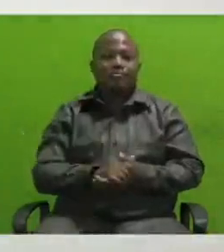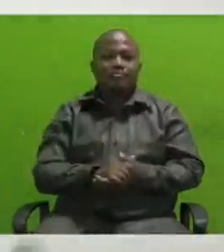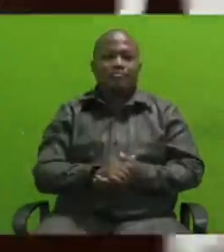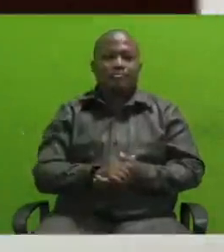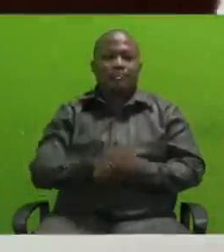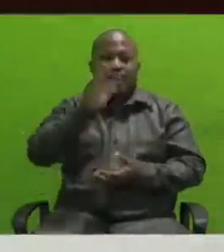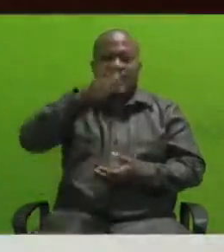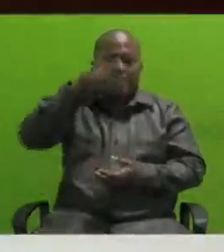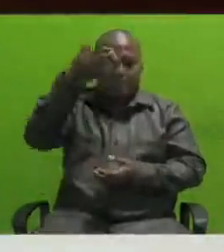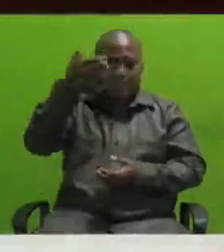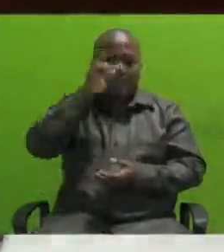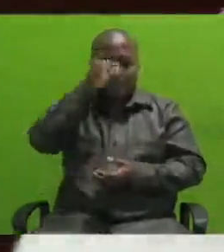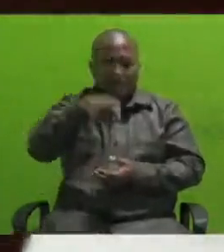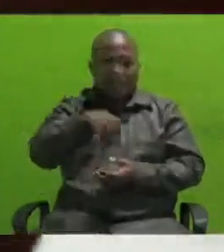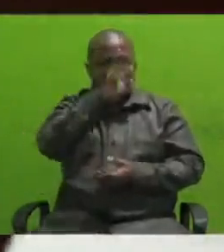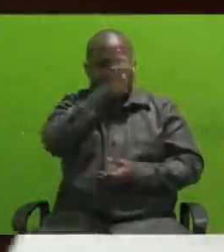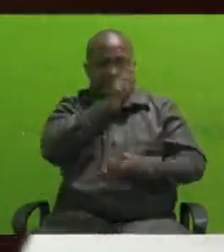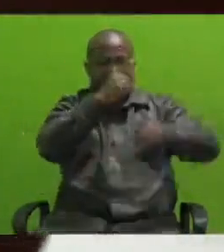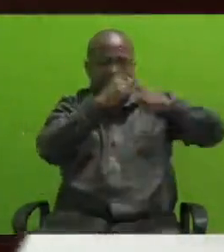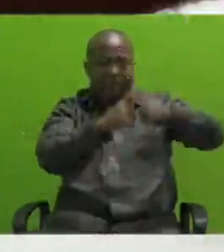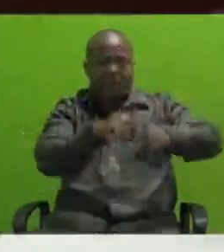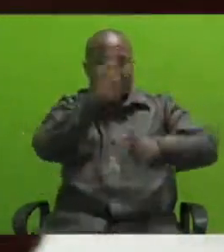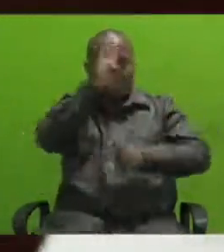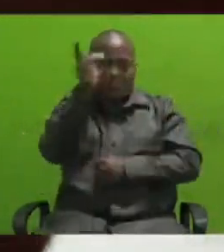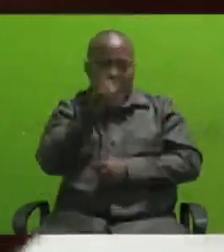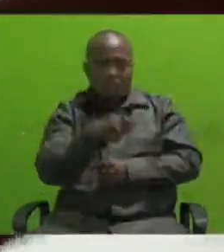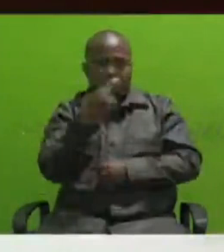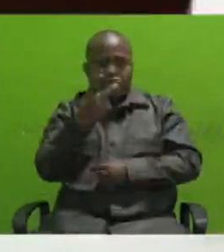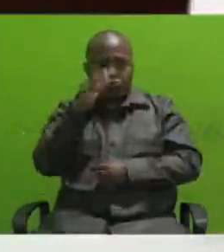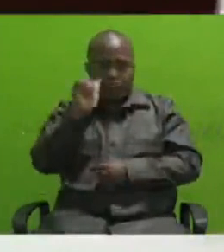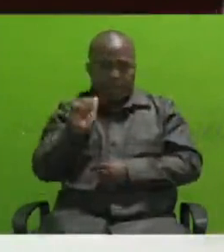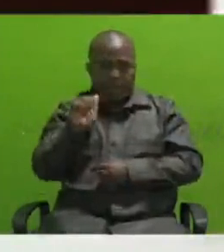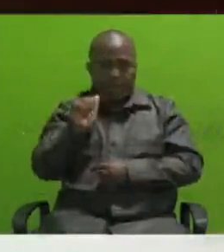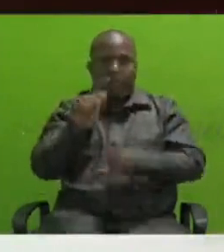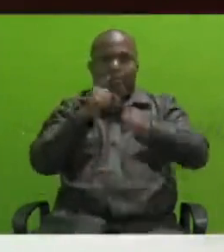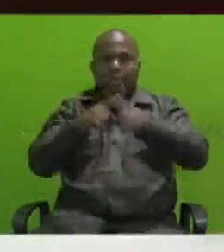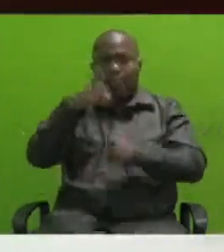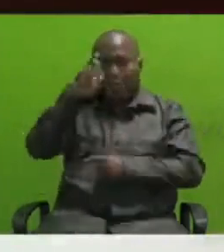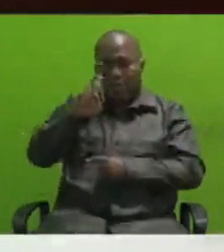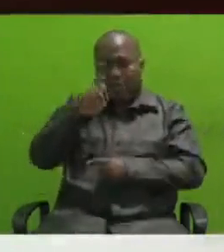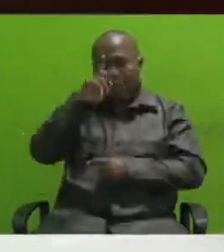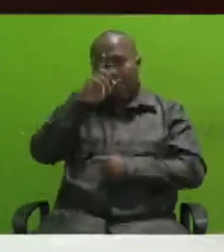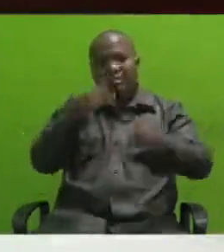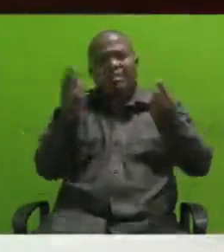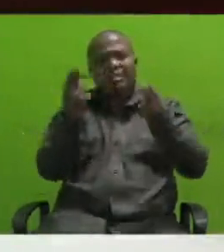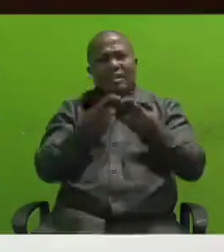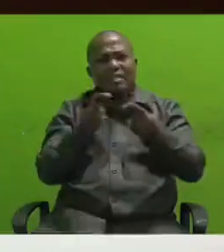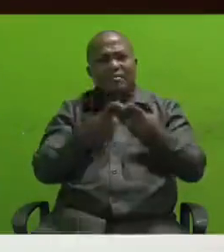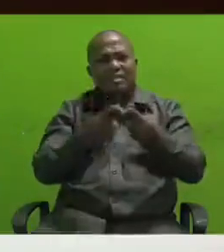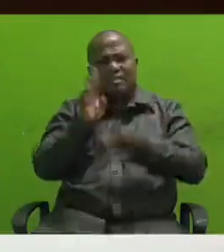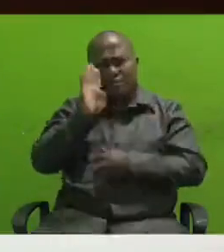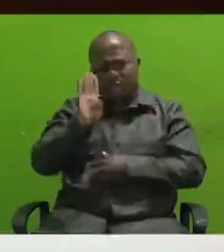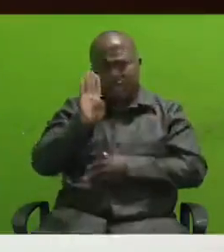then you have x times b over 2a, b over 2a times x, which is xb.